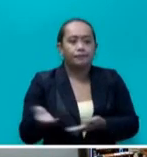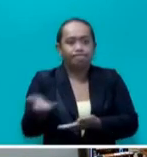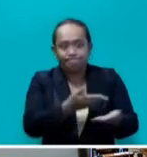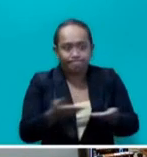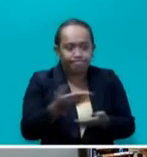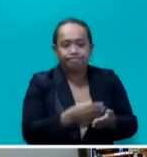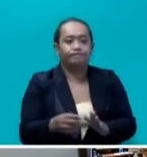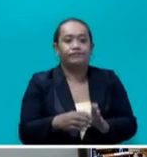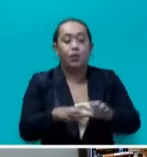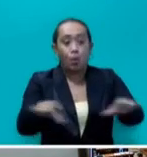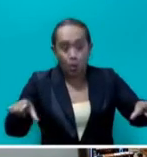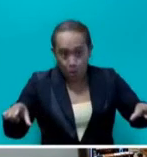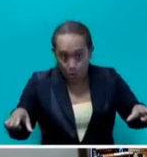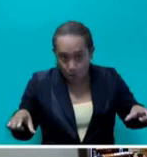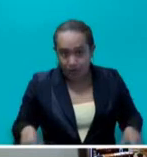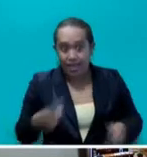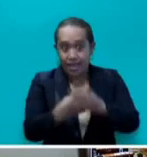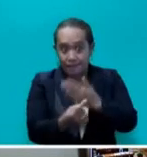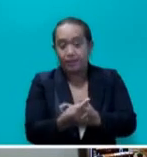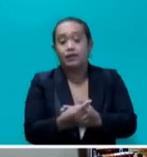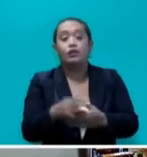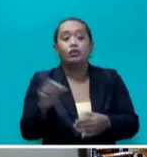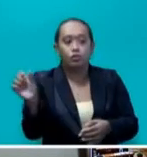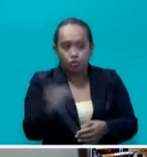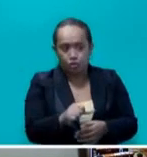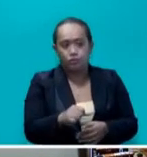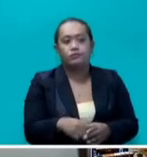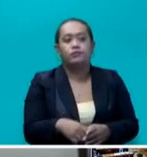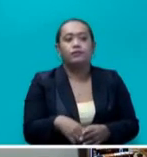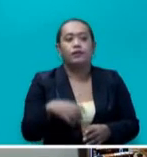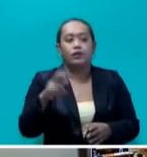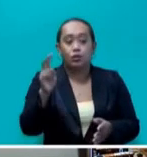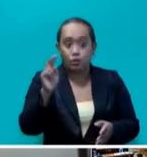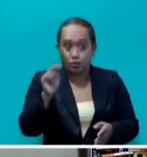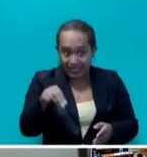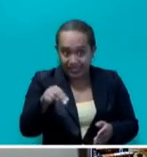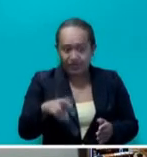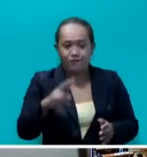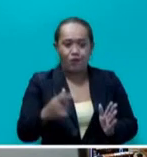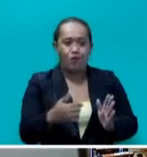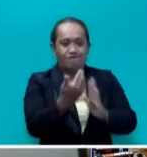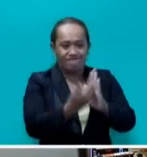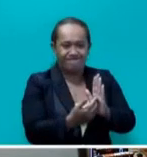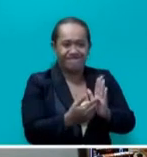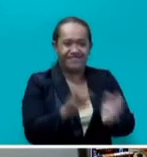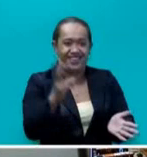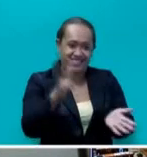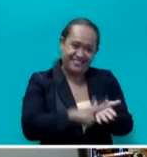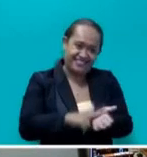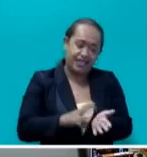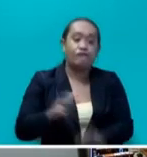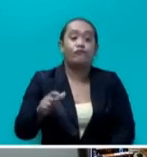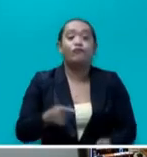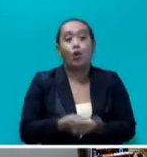court of law or under the process of any court of law, or for the Registrar of Titles to register any caveat affecting the protected lease. Mr. Speaker, sir,